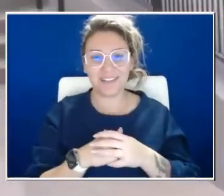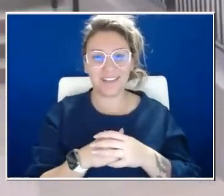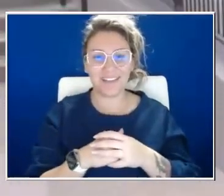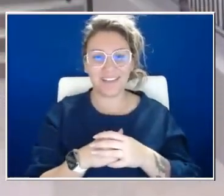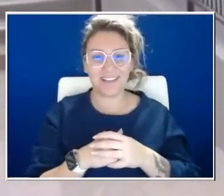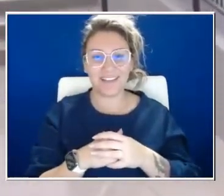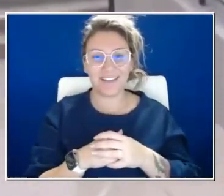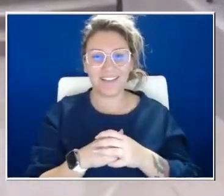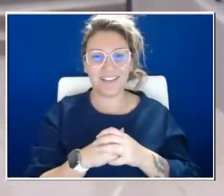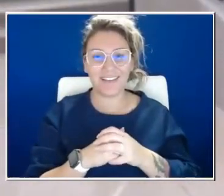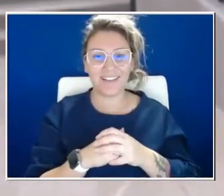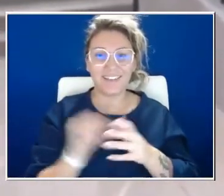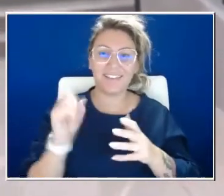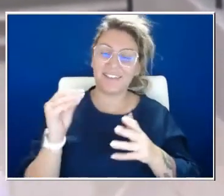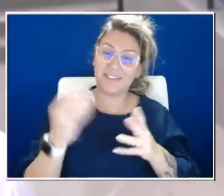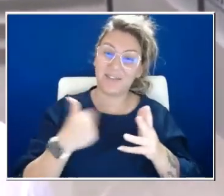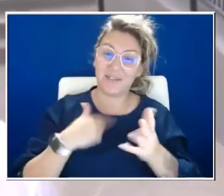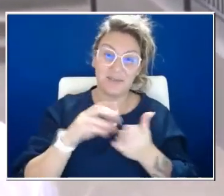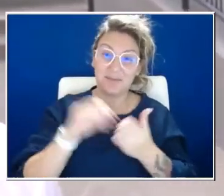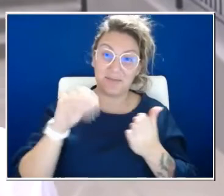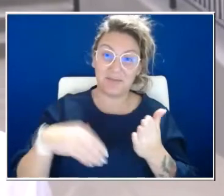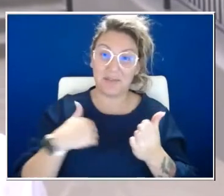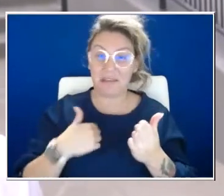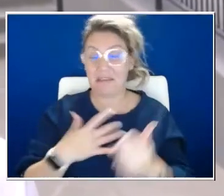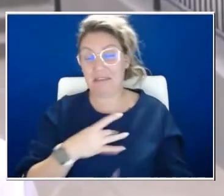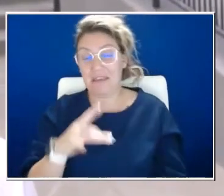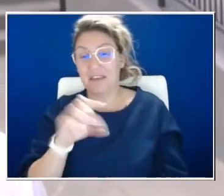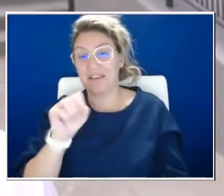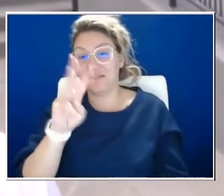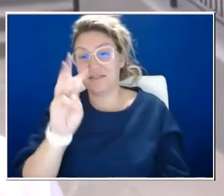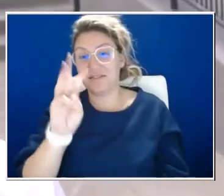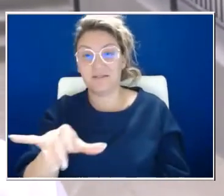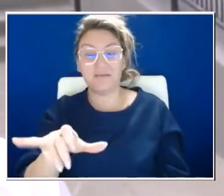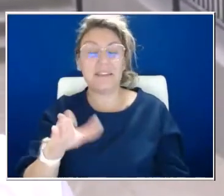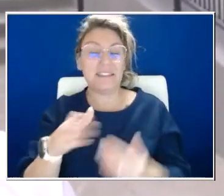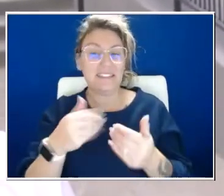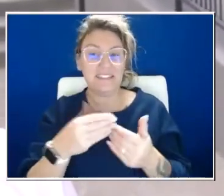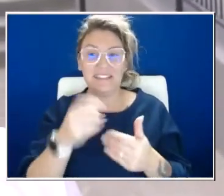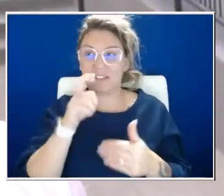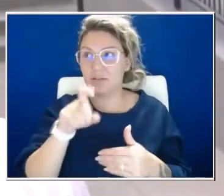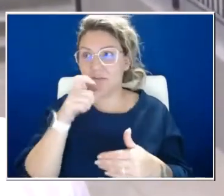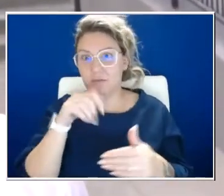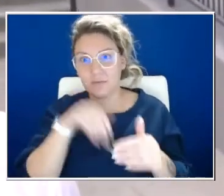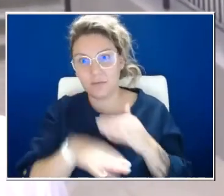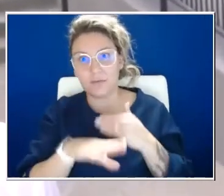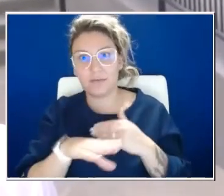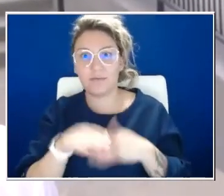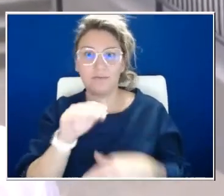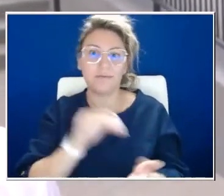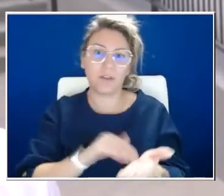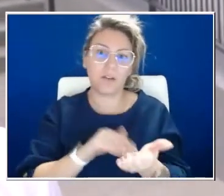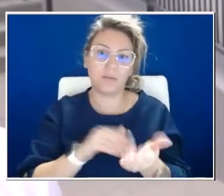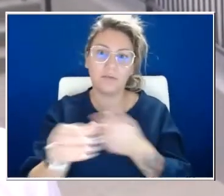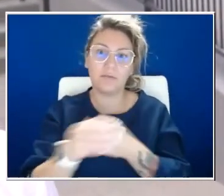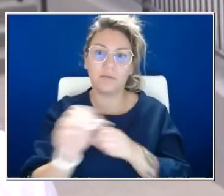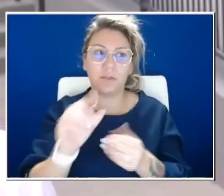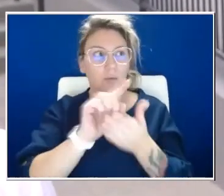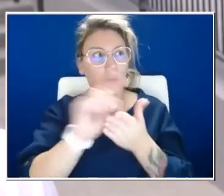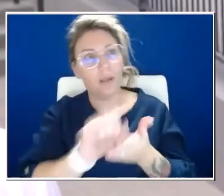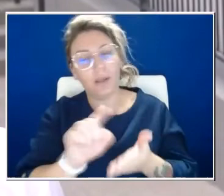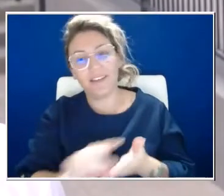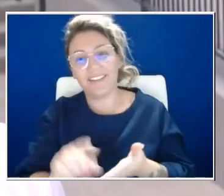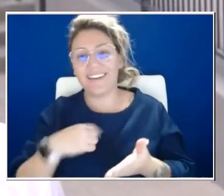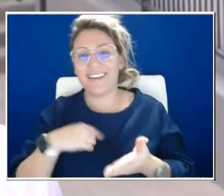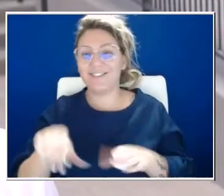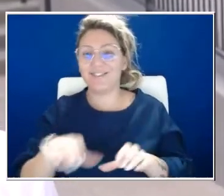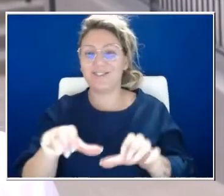So as a student, I find Sway to be just extremely convenient. I don't have to go into the doctor's office basically every week just to do a test. I can just